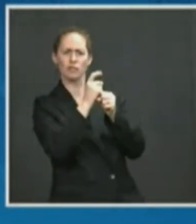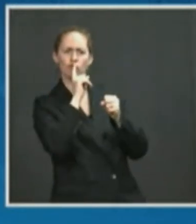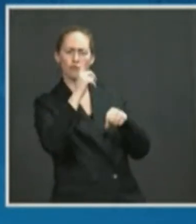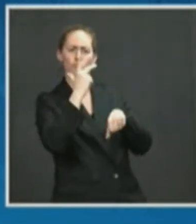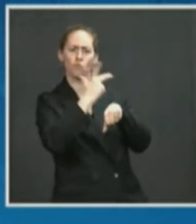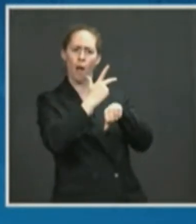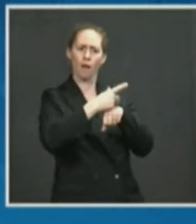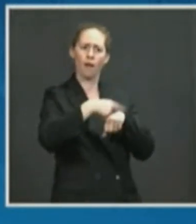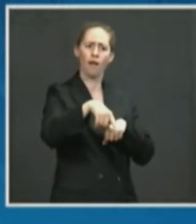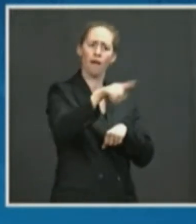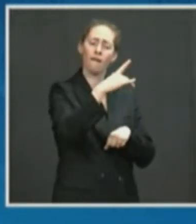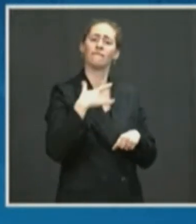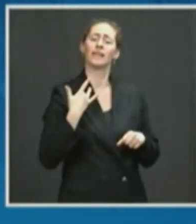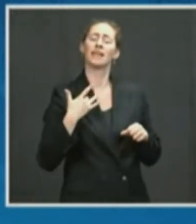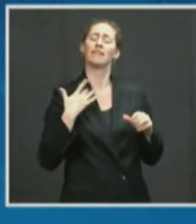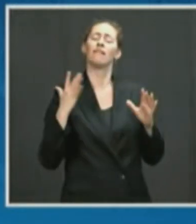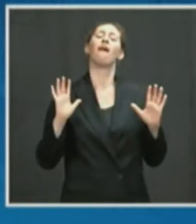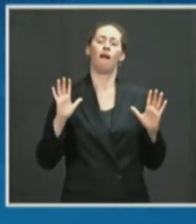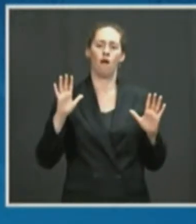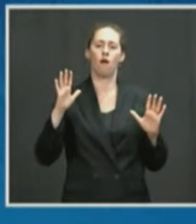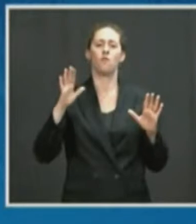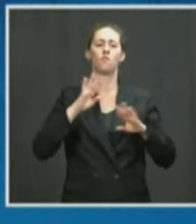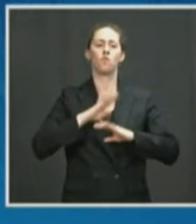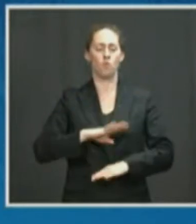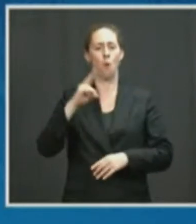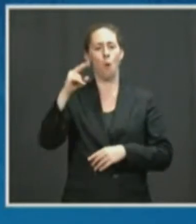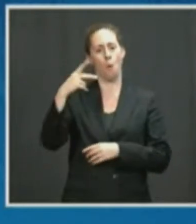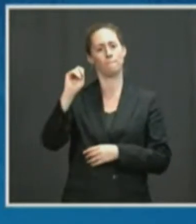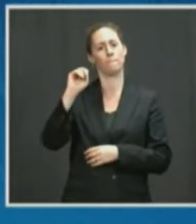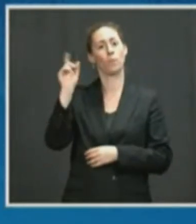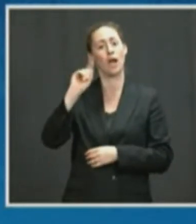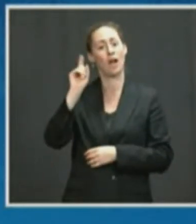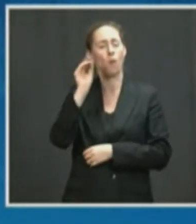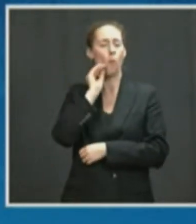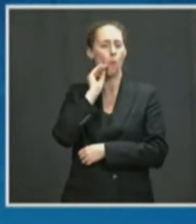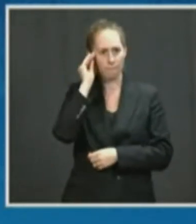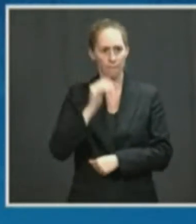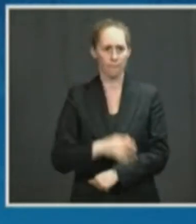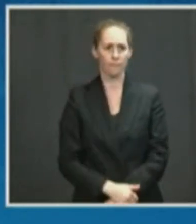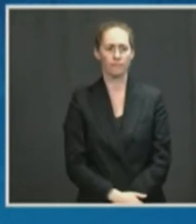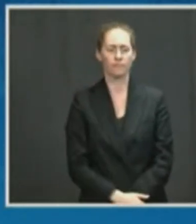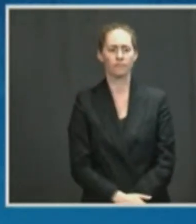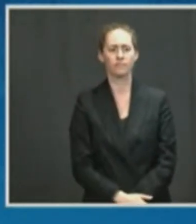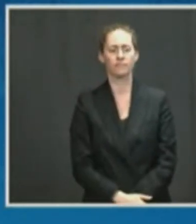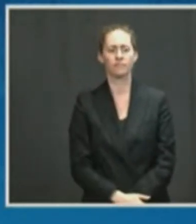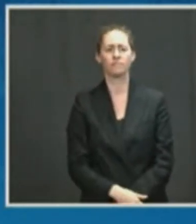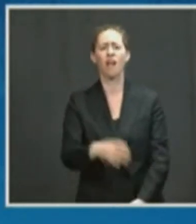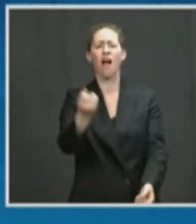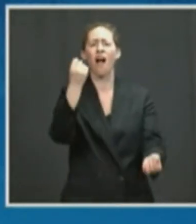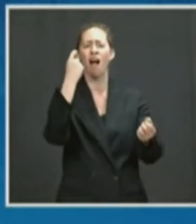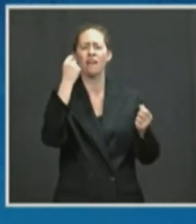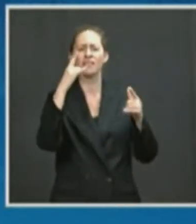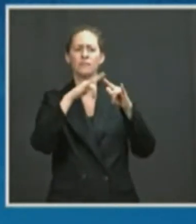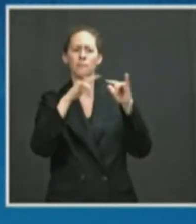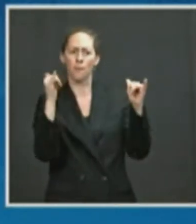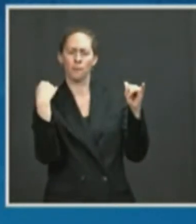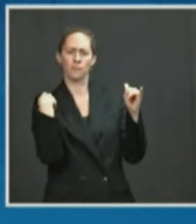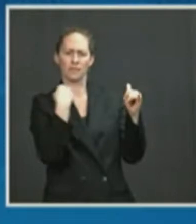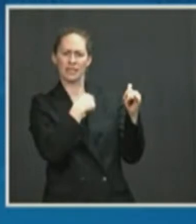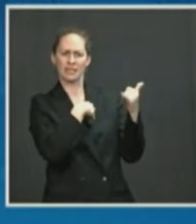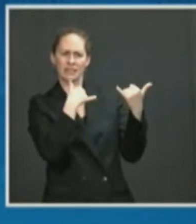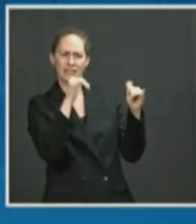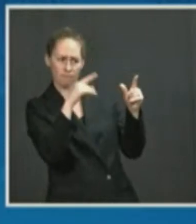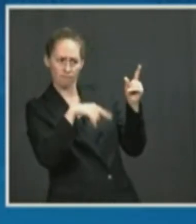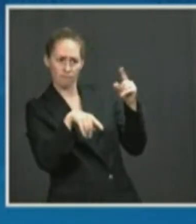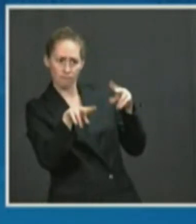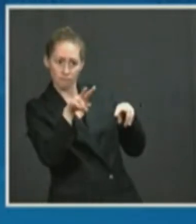home. At the same time, I want to be clear to folks in this region who are thinking about making